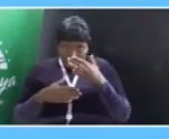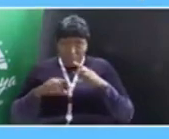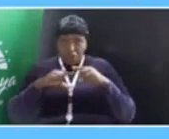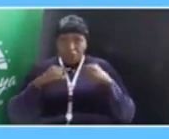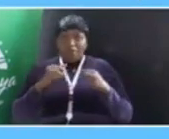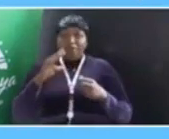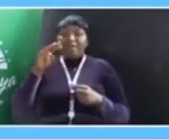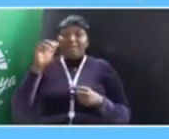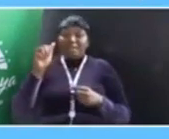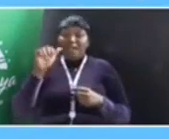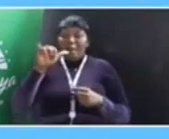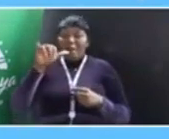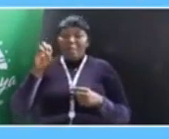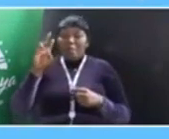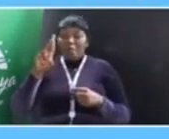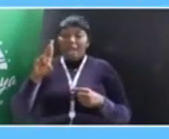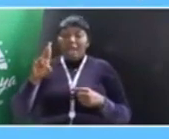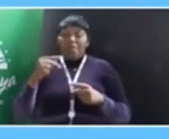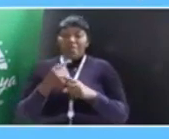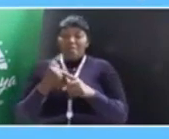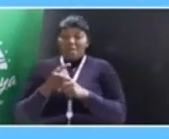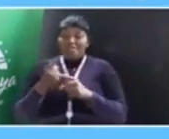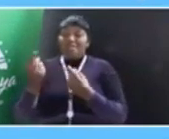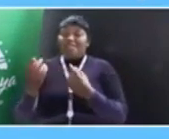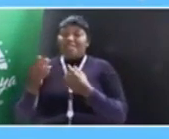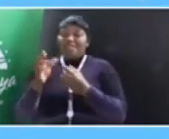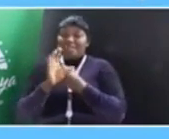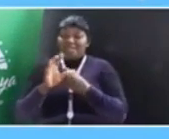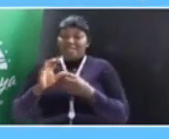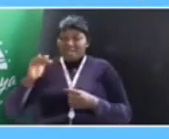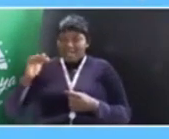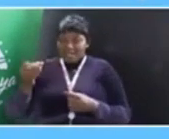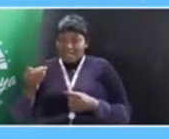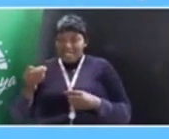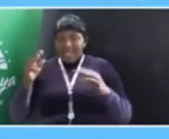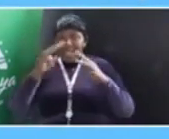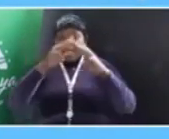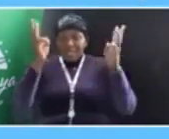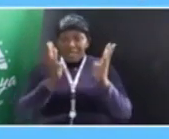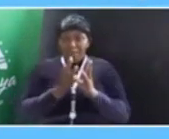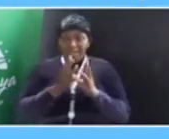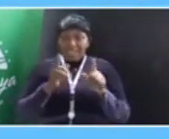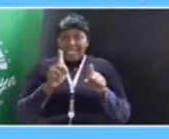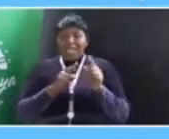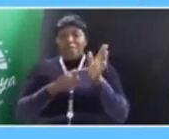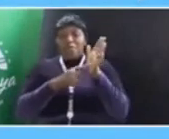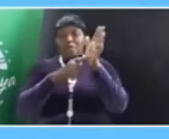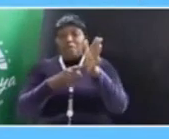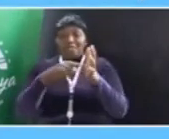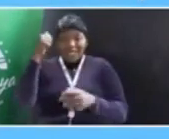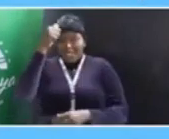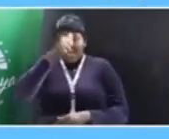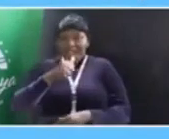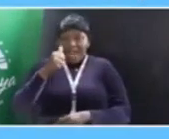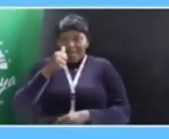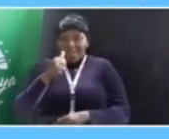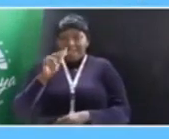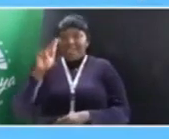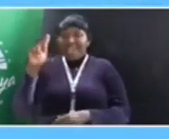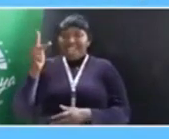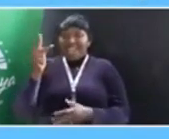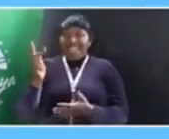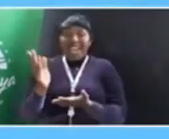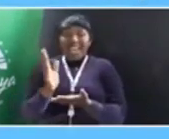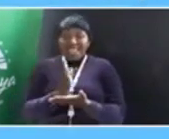mayors from other cities in our continent as we project Africa, Kenya in the middle of